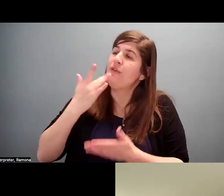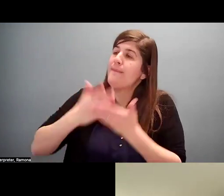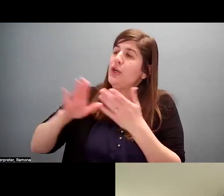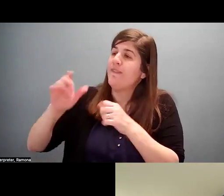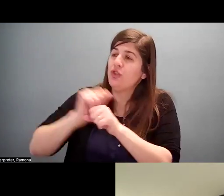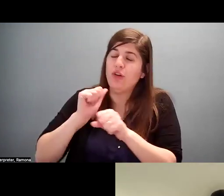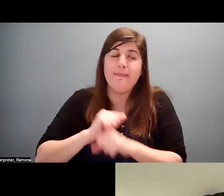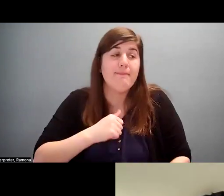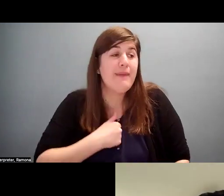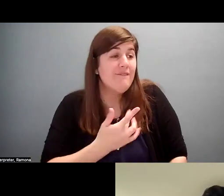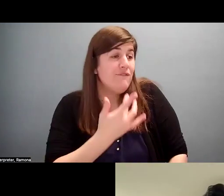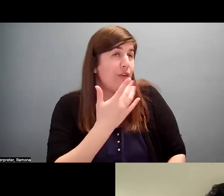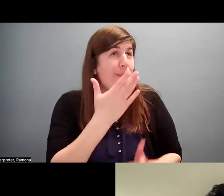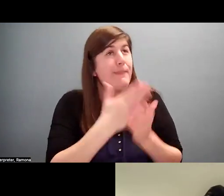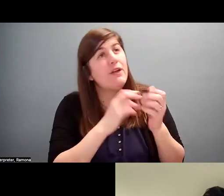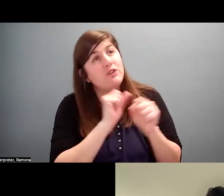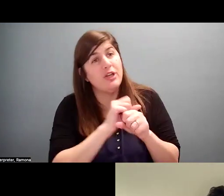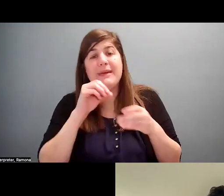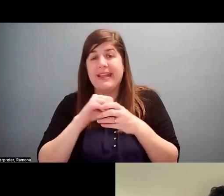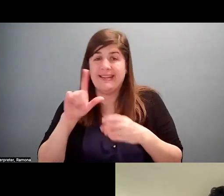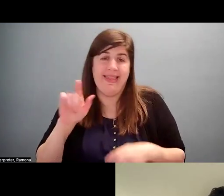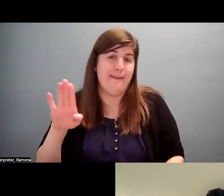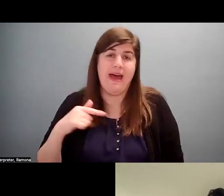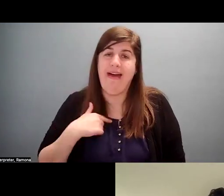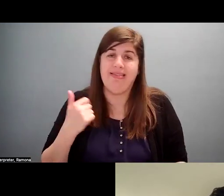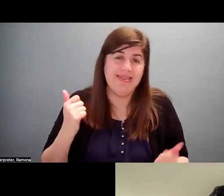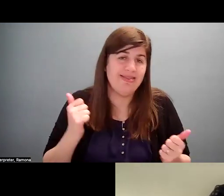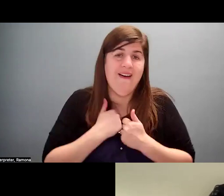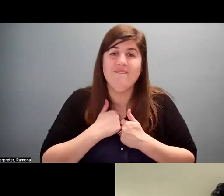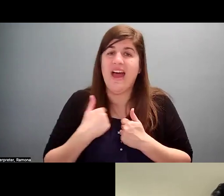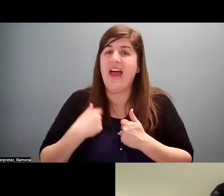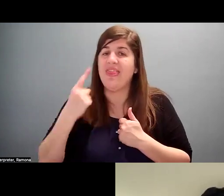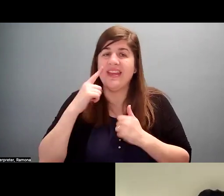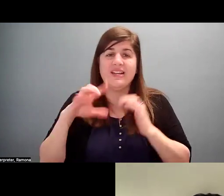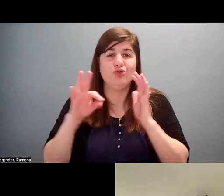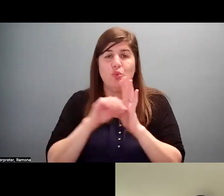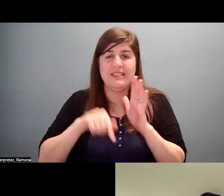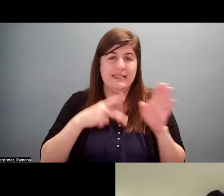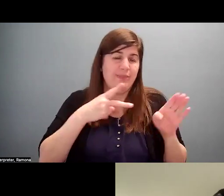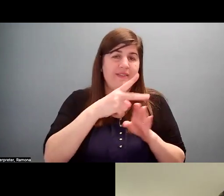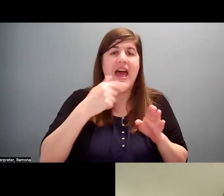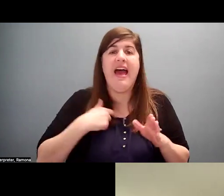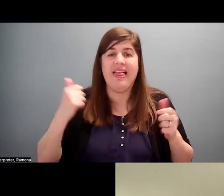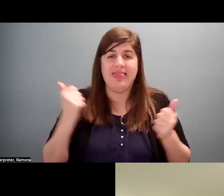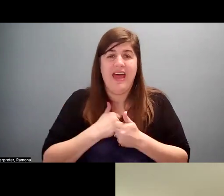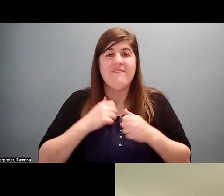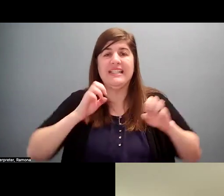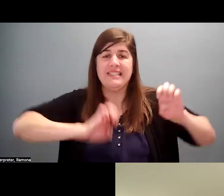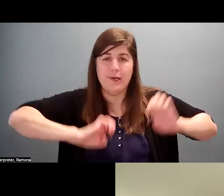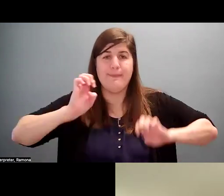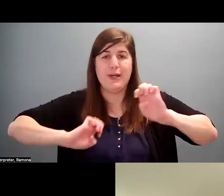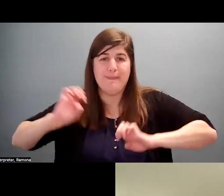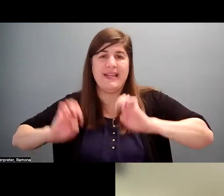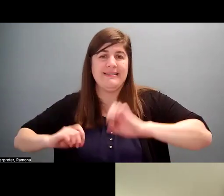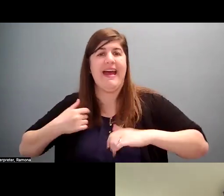I think my favorite part of my job is being in the lab. I think I chose this profession because I love doing experiments. And so I get to